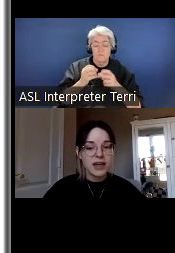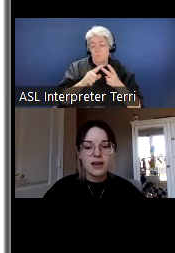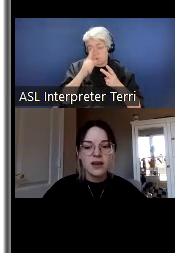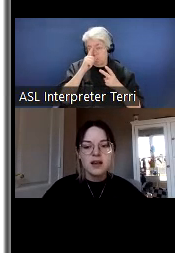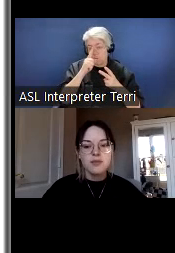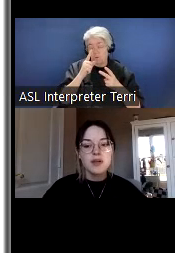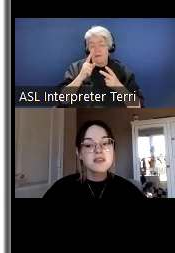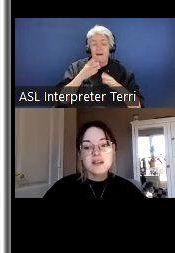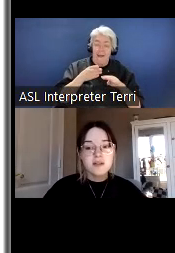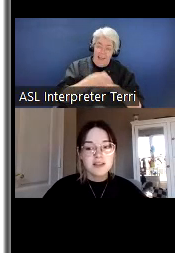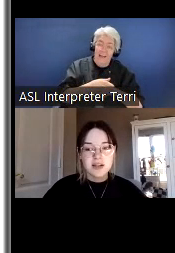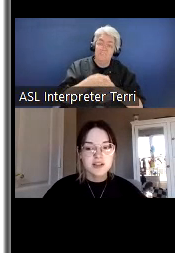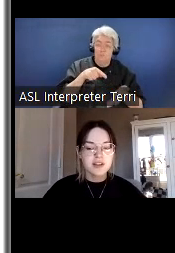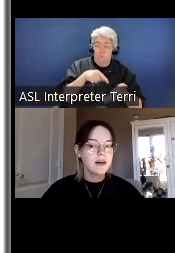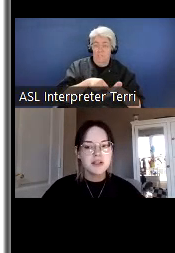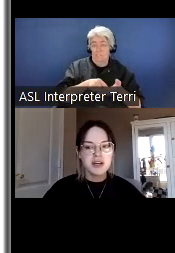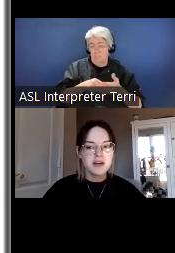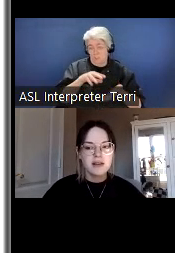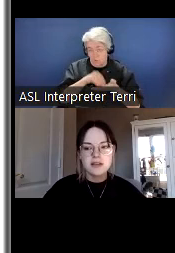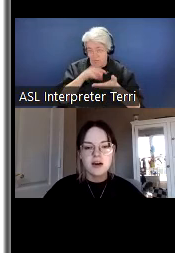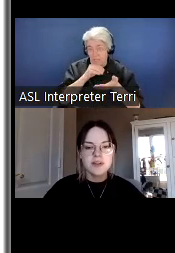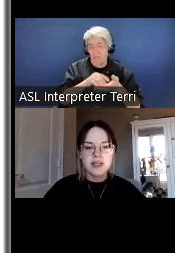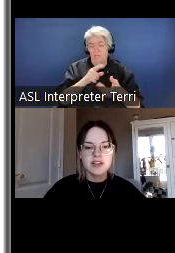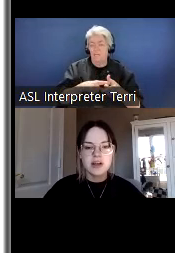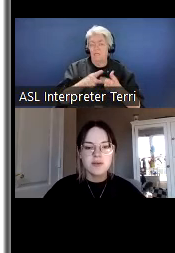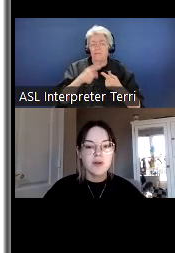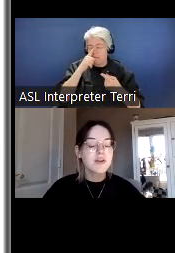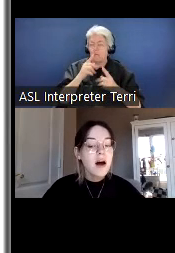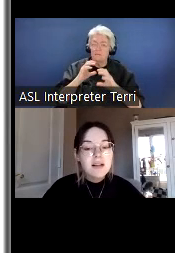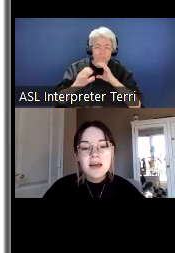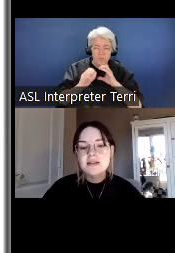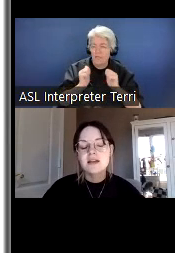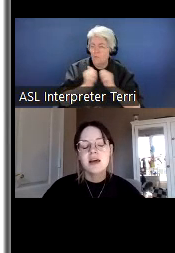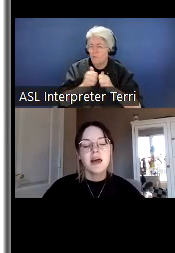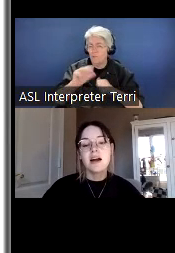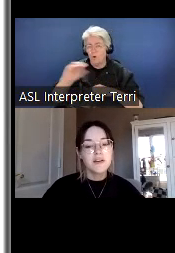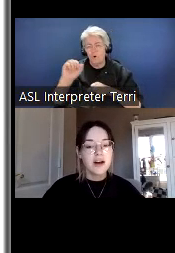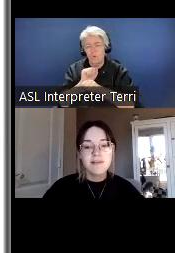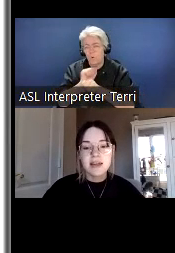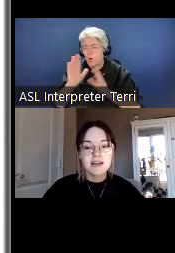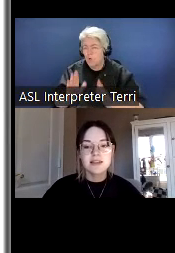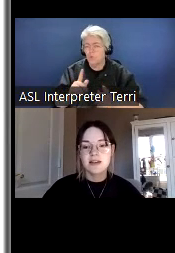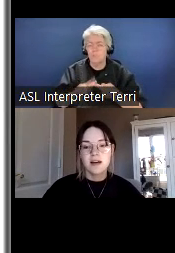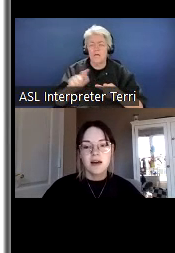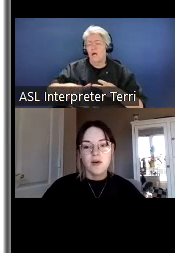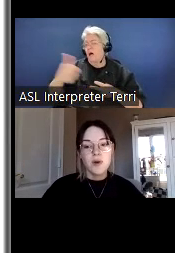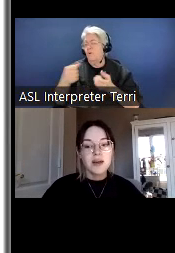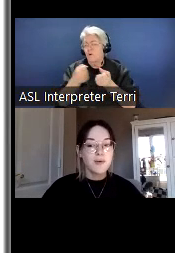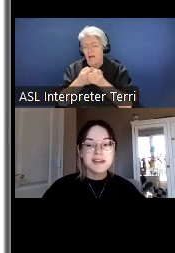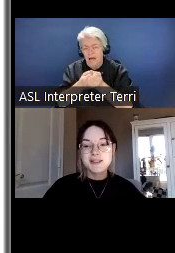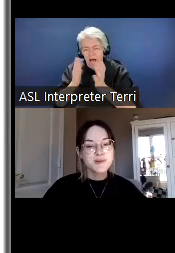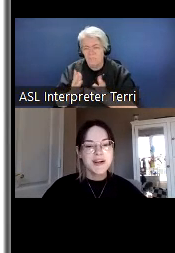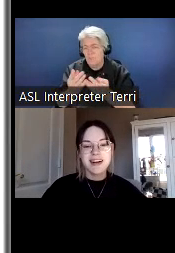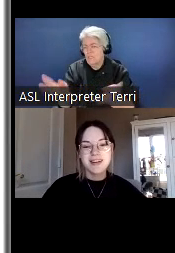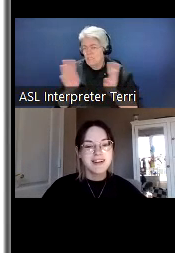this training, please also consider just engaging in this conversation with your colleagues and other advocates. We